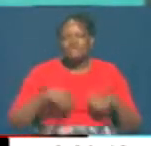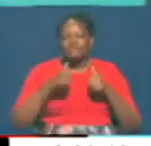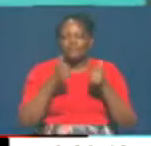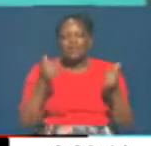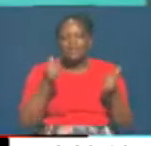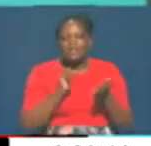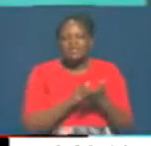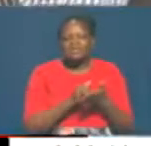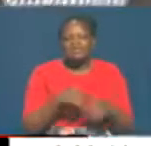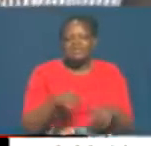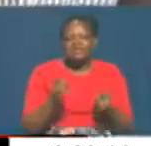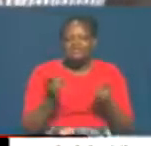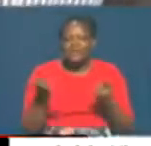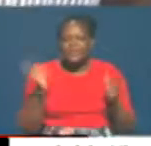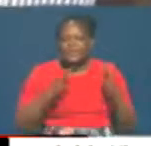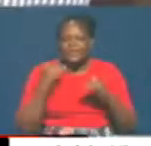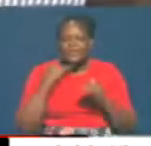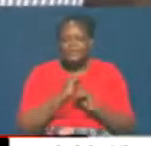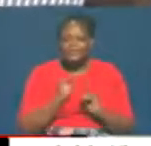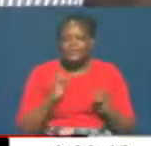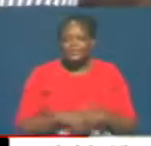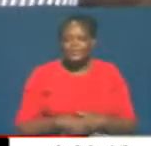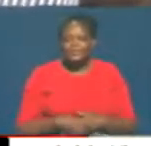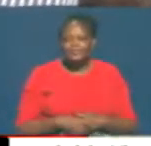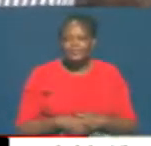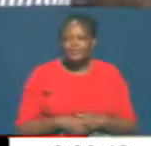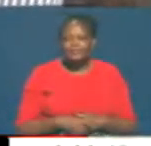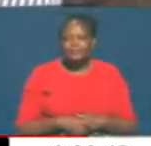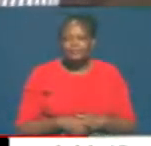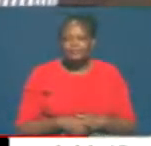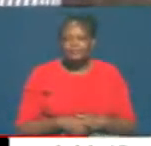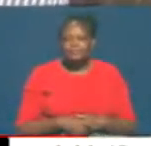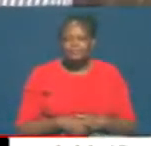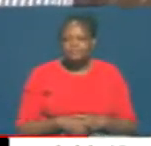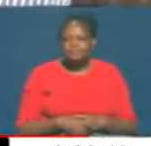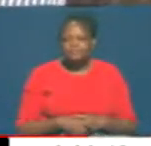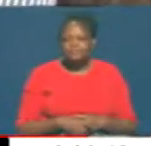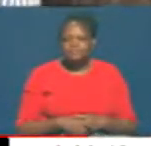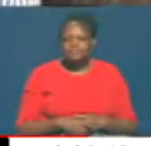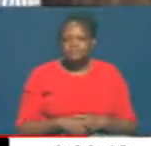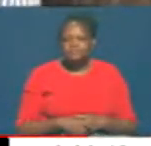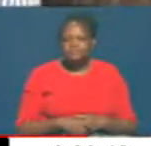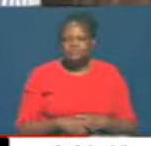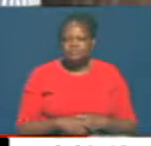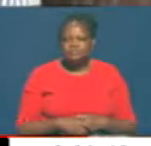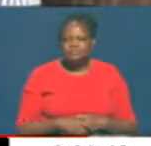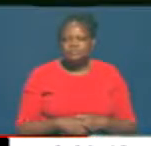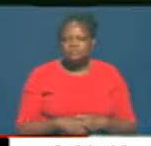return back to crime. Purity Museo, Easy Friday.